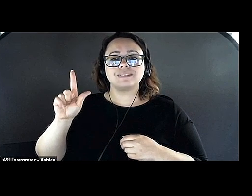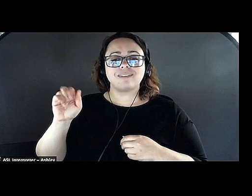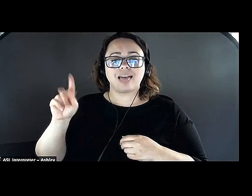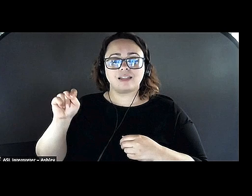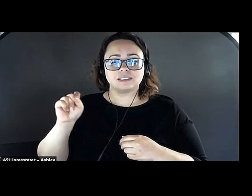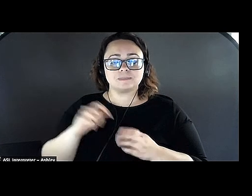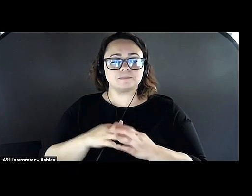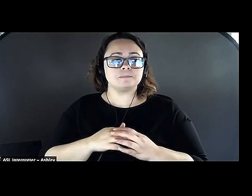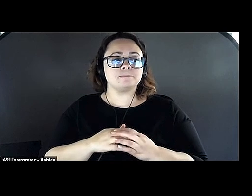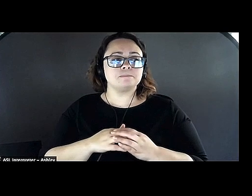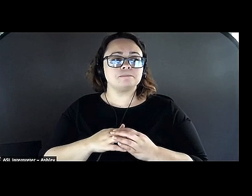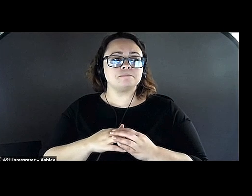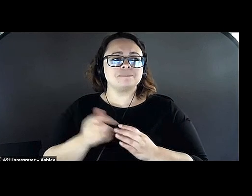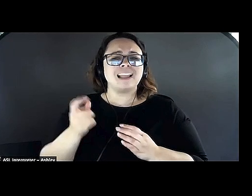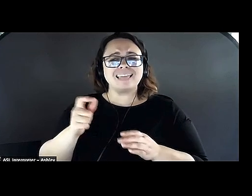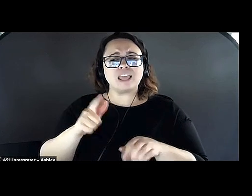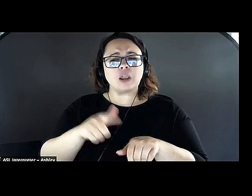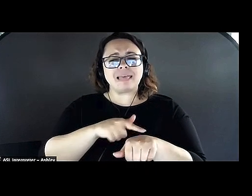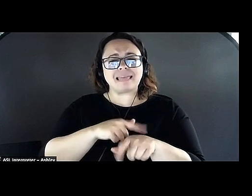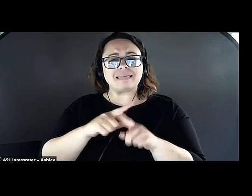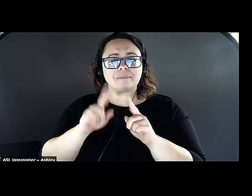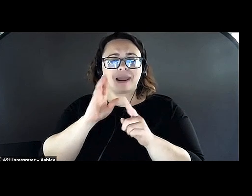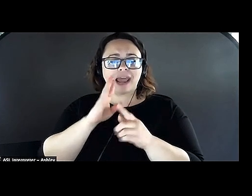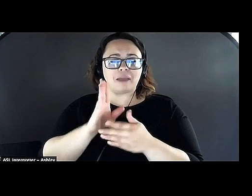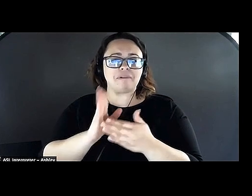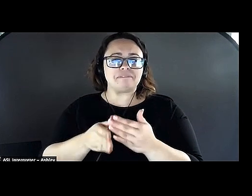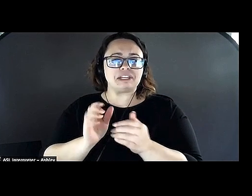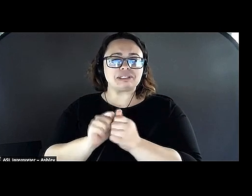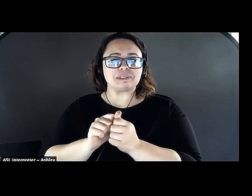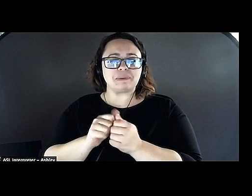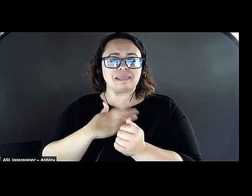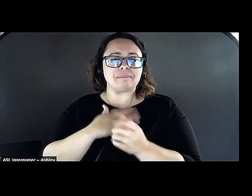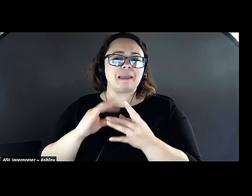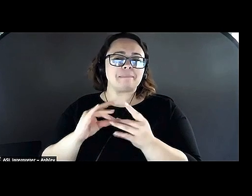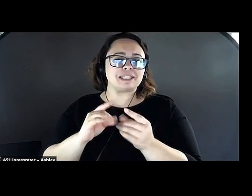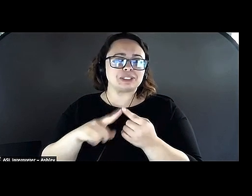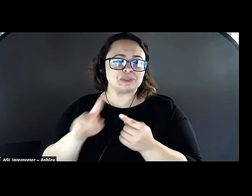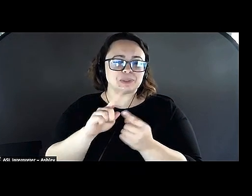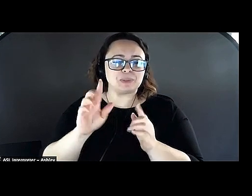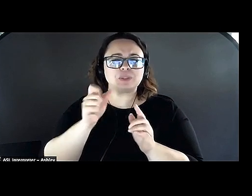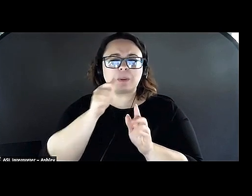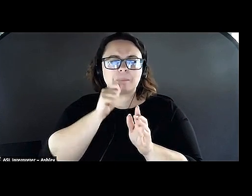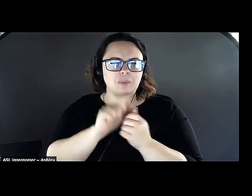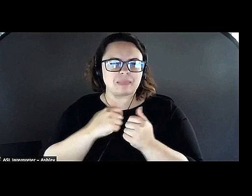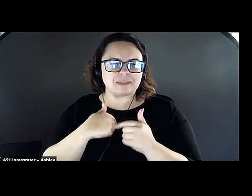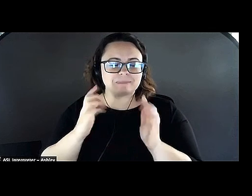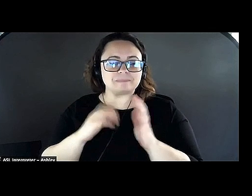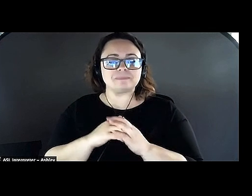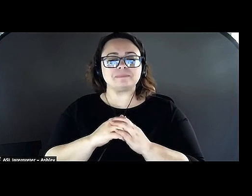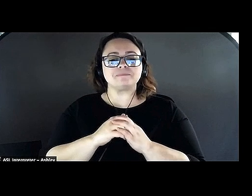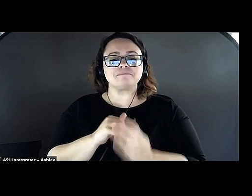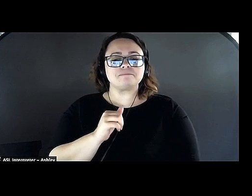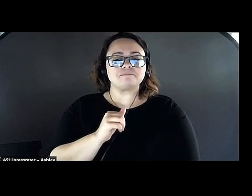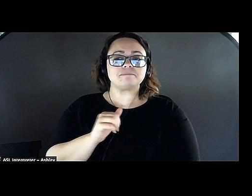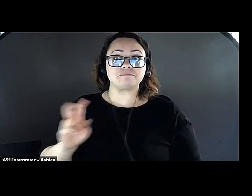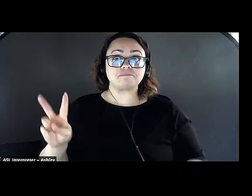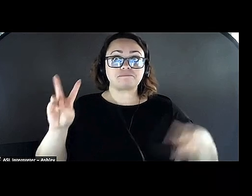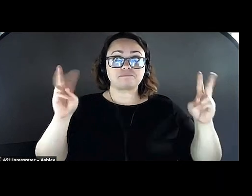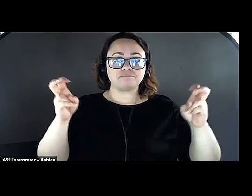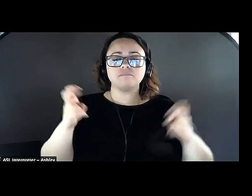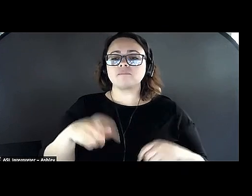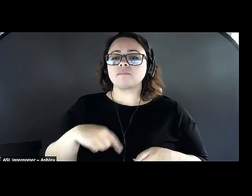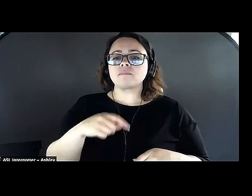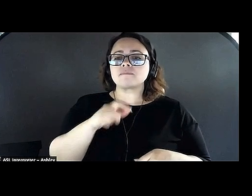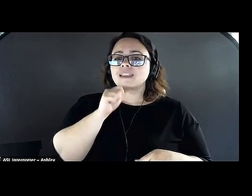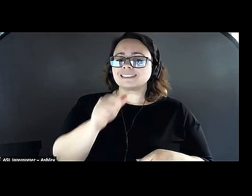And it's a little lengthy, but I'm going to finish it with my message to you. So bear with me. It is not